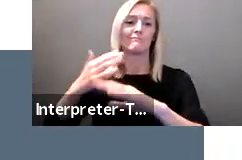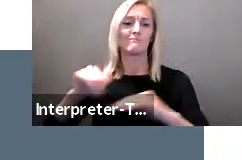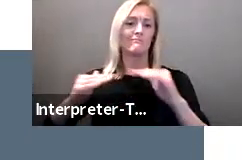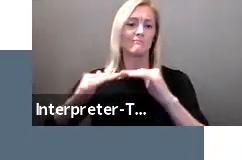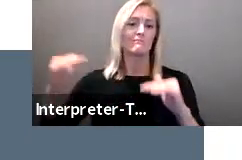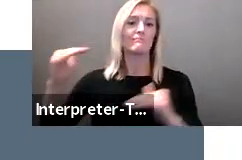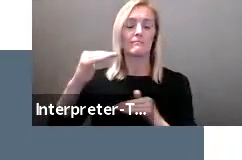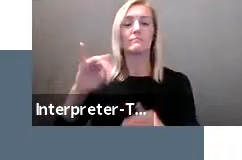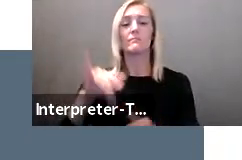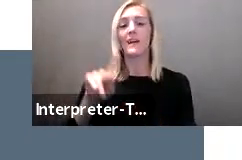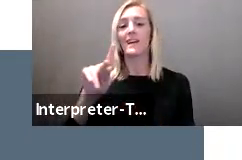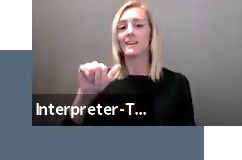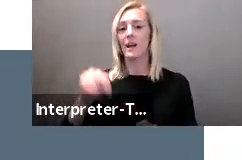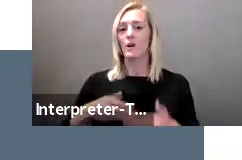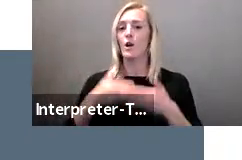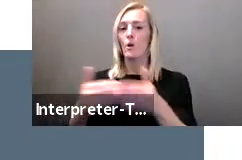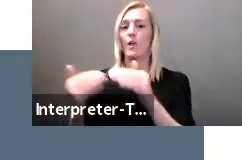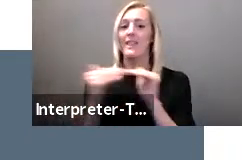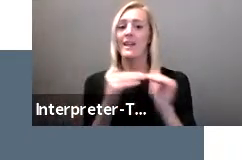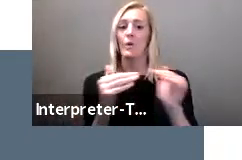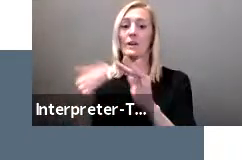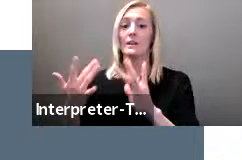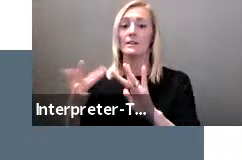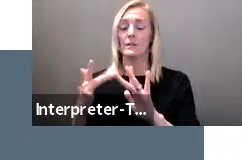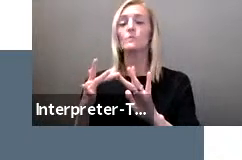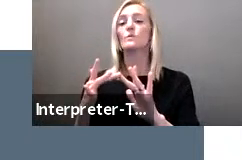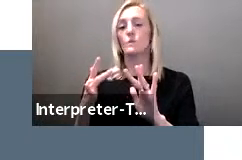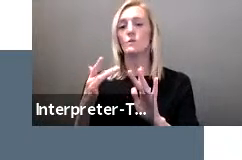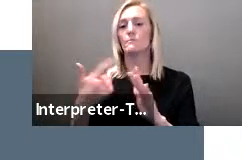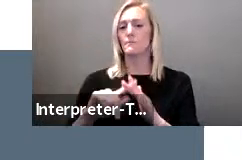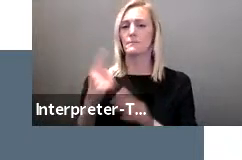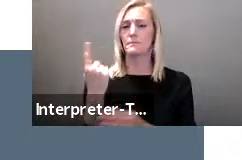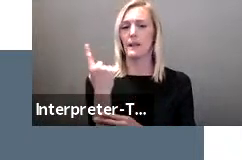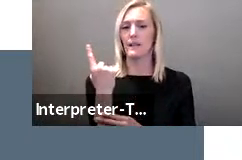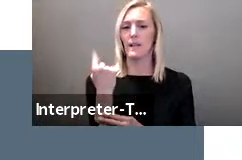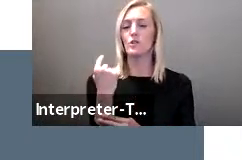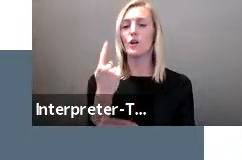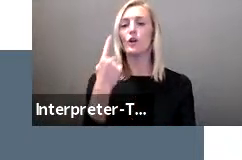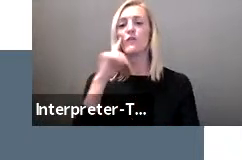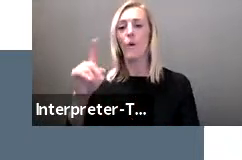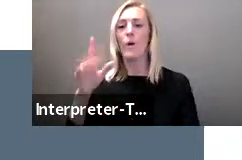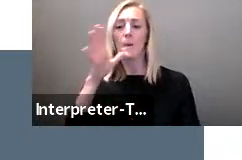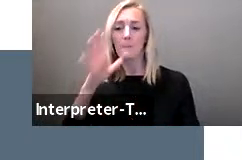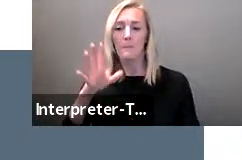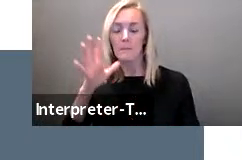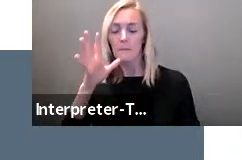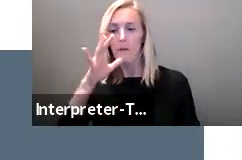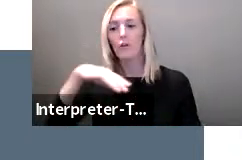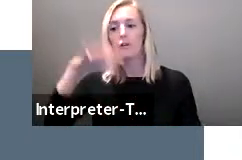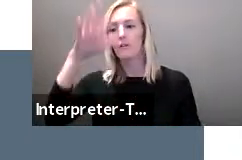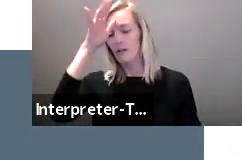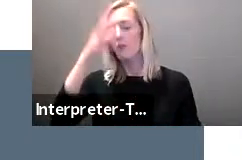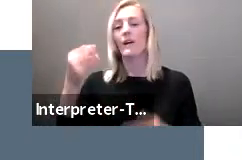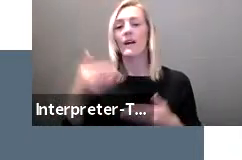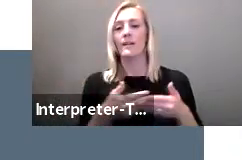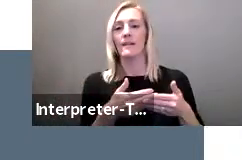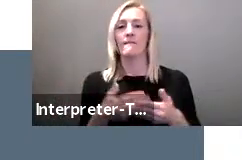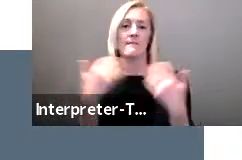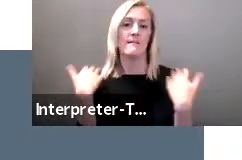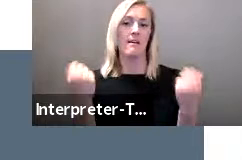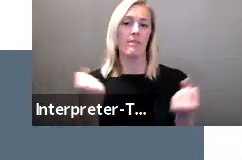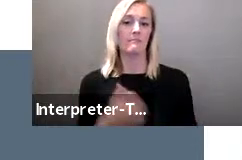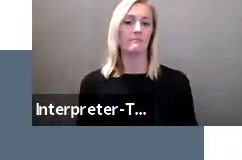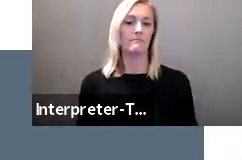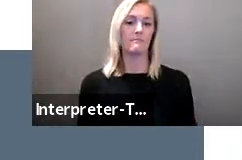was started about a year ago to combat disparities in maternal, paternal, and infant health. Next slide, please.